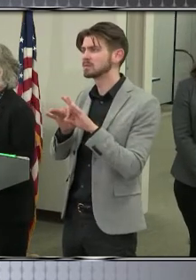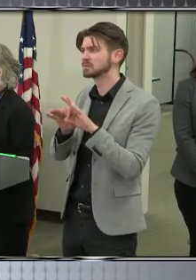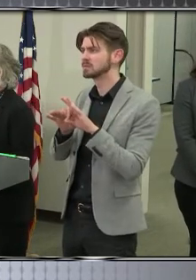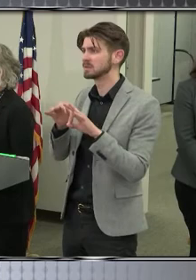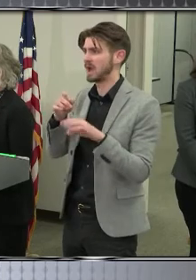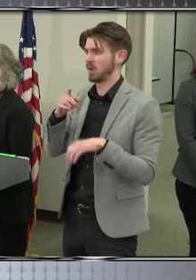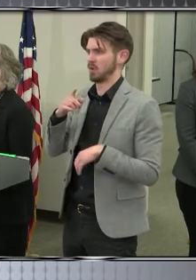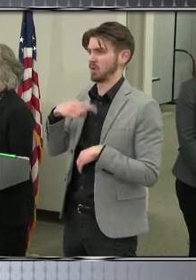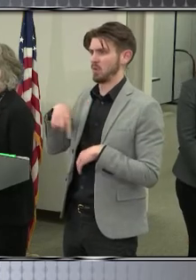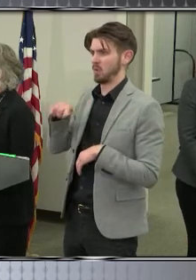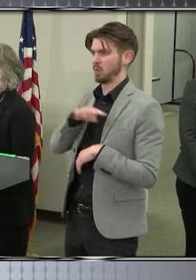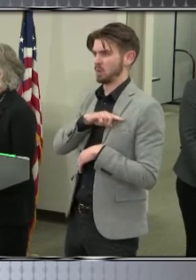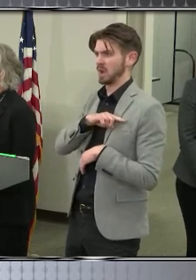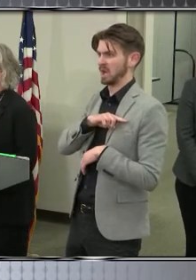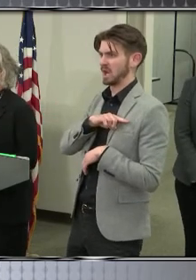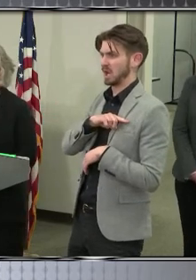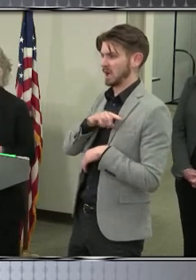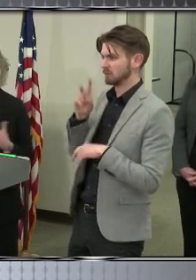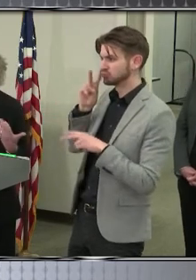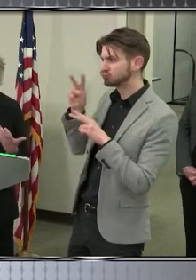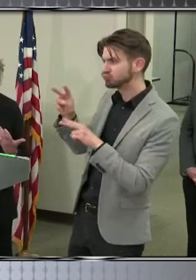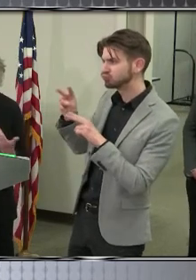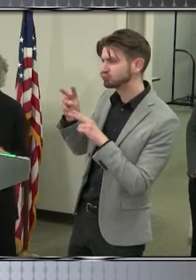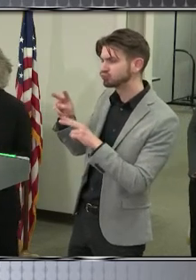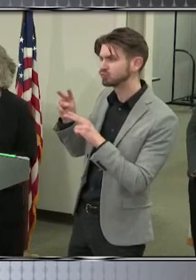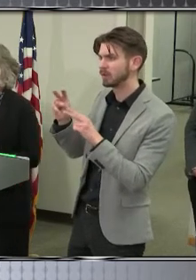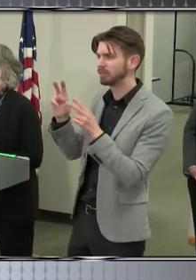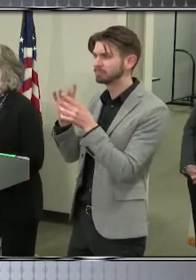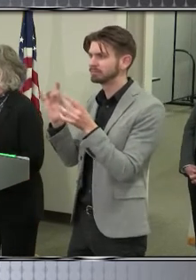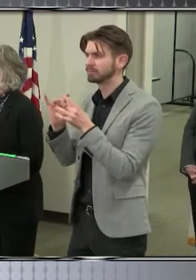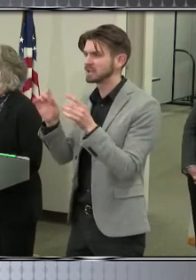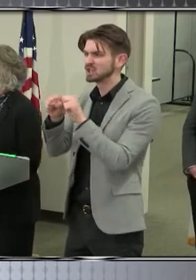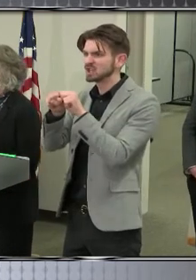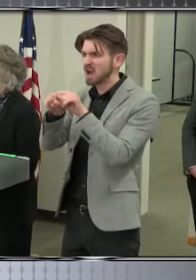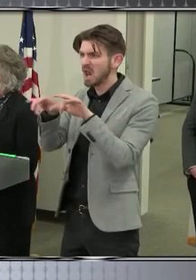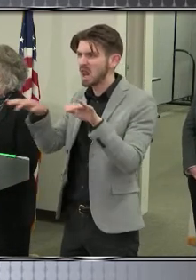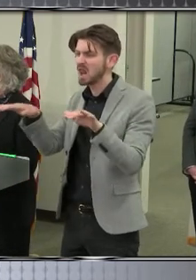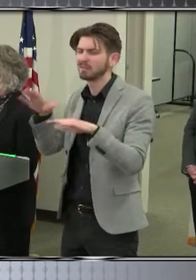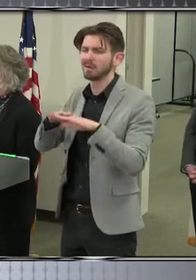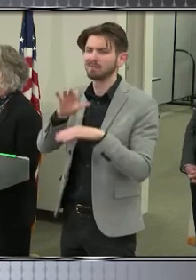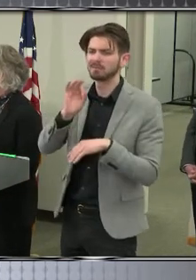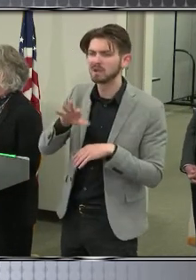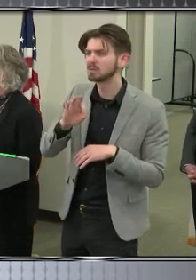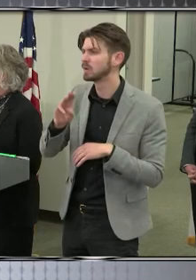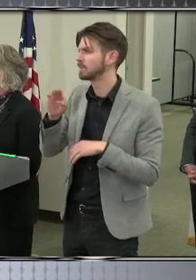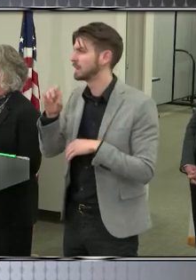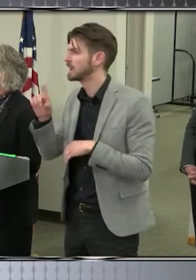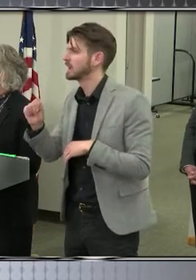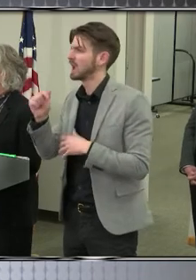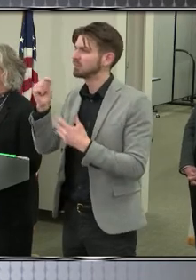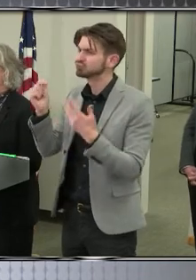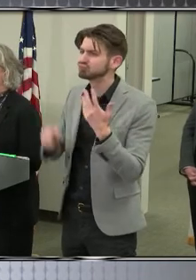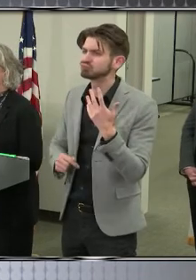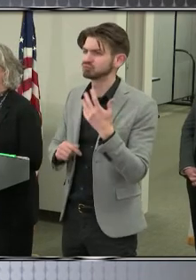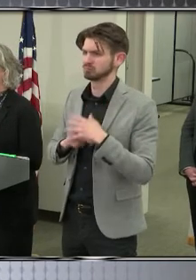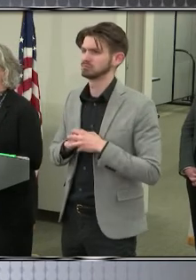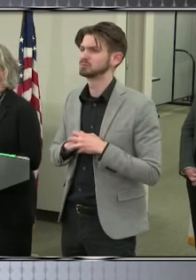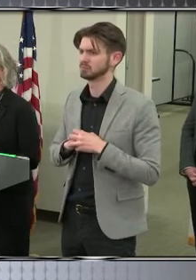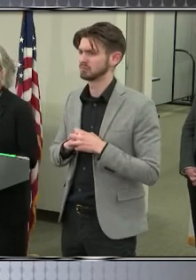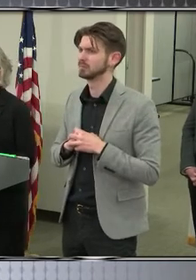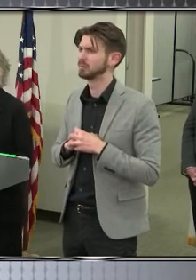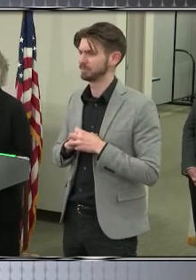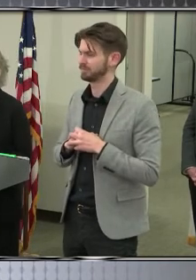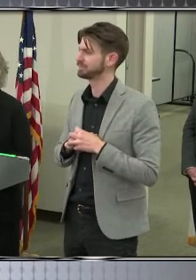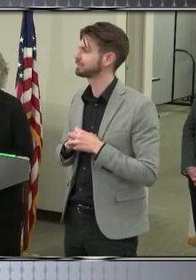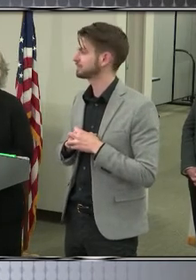messaging that we are giving. So as we work through what that means for communication and making sure that we have